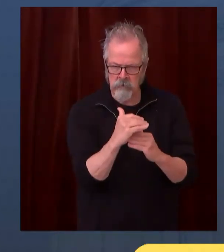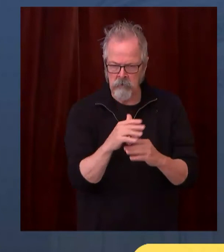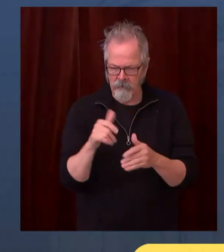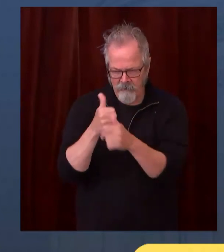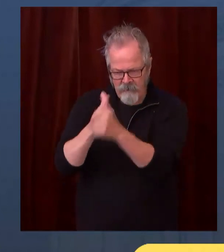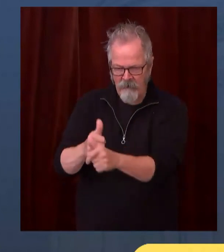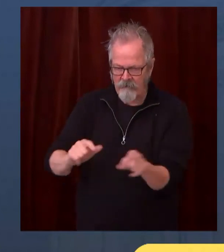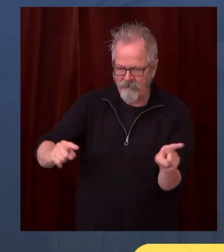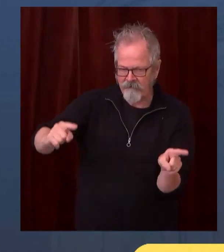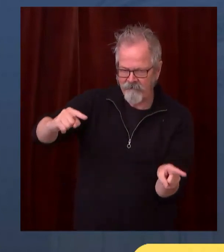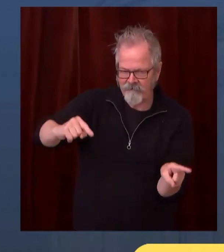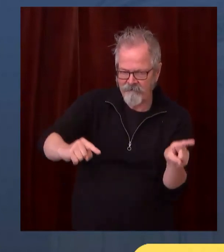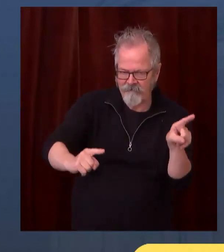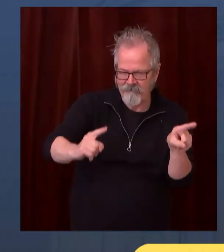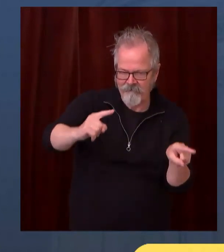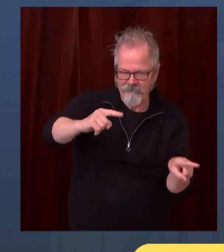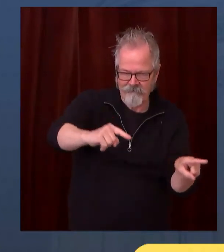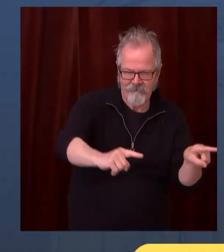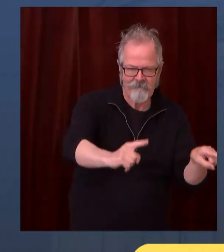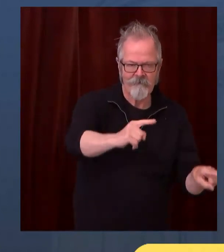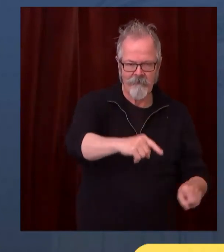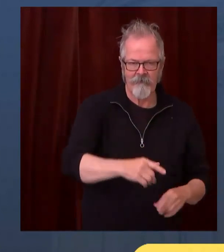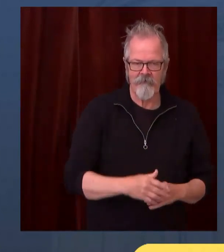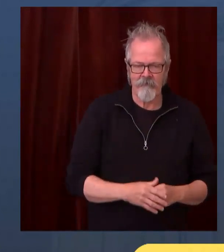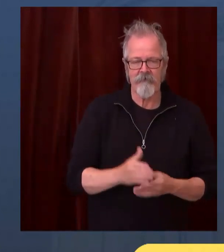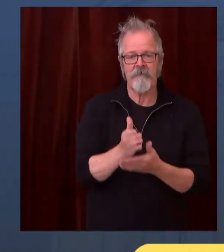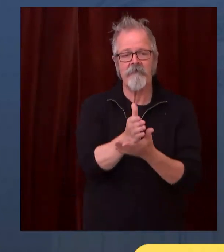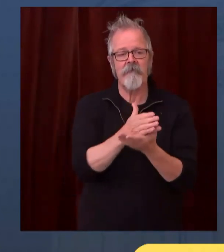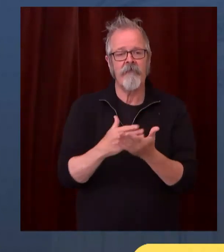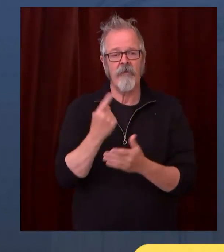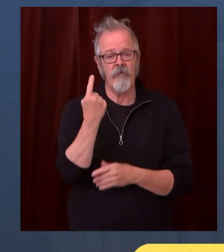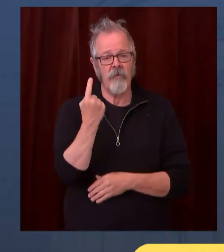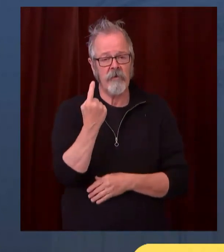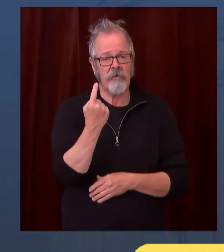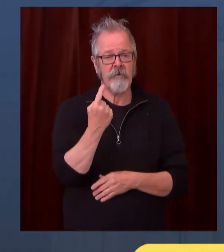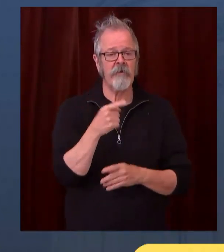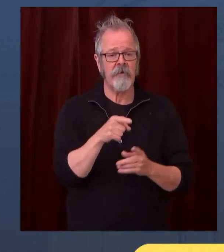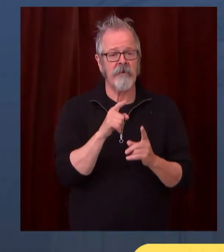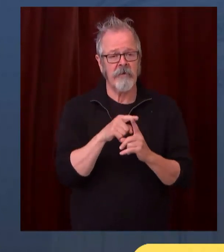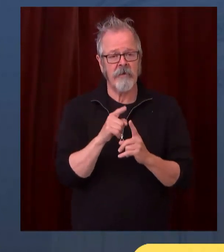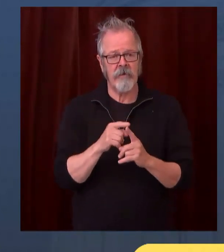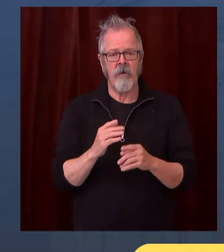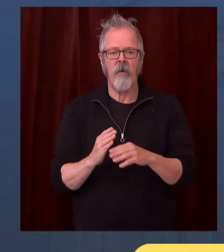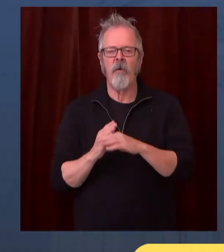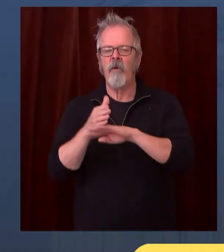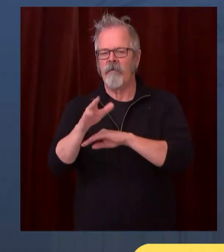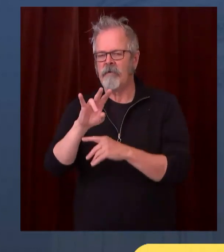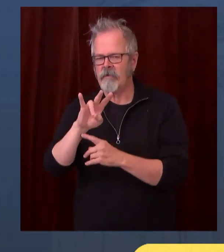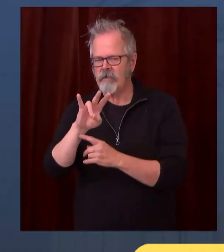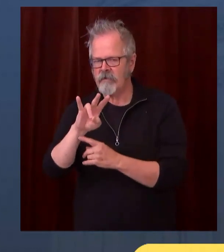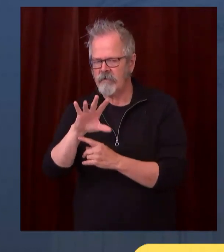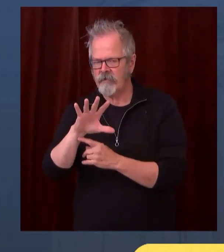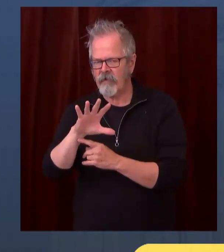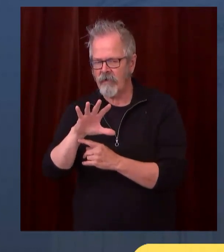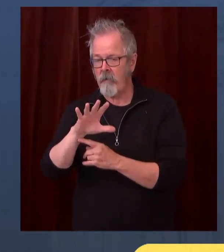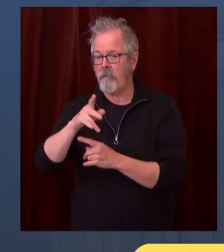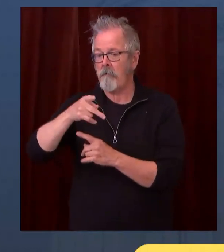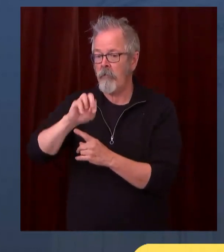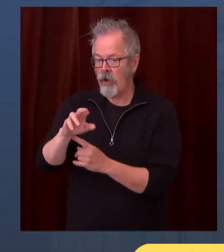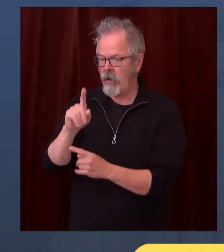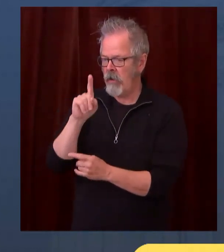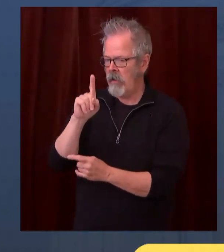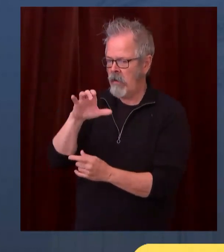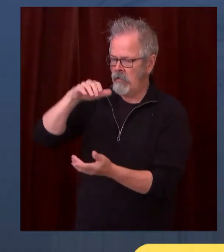over 75 cases. In phase two, 25 to 75. Phase three, 10 to